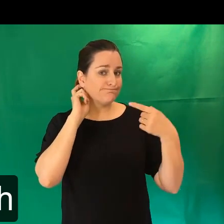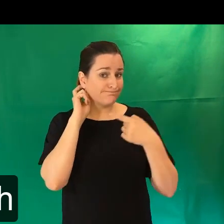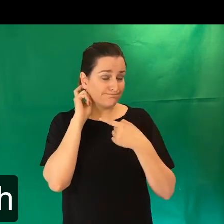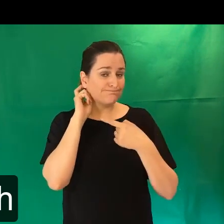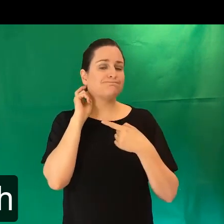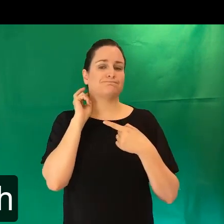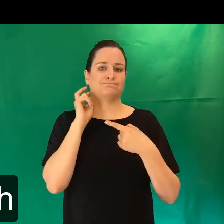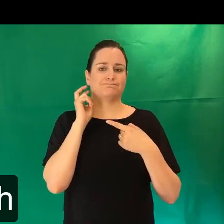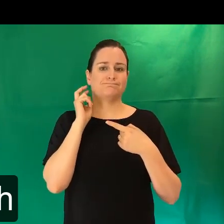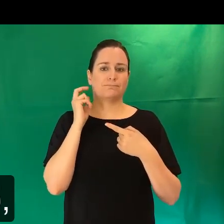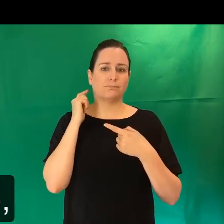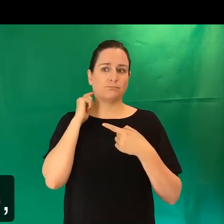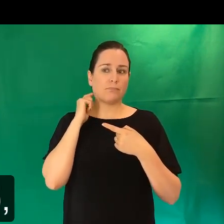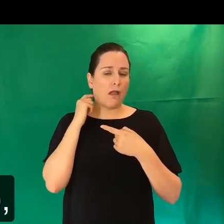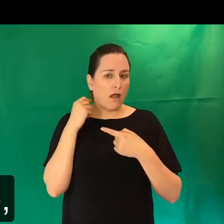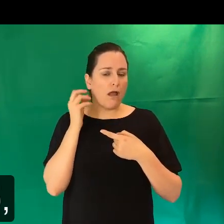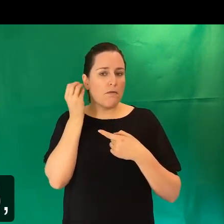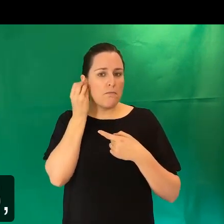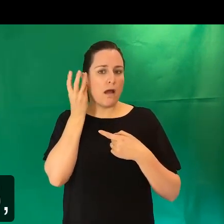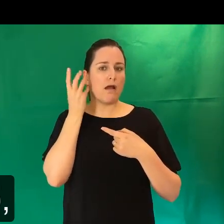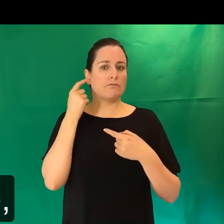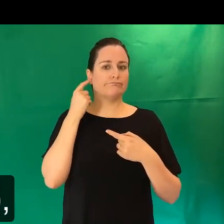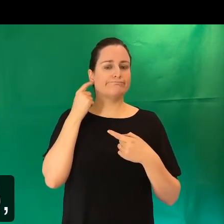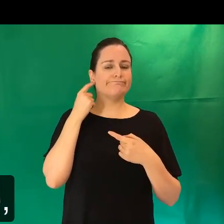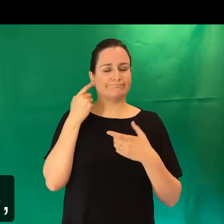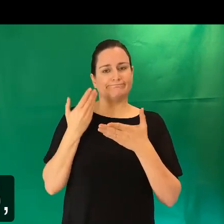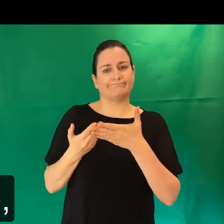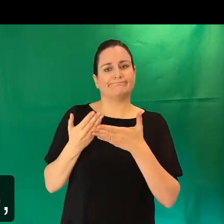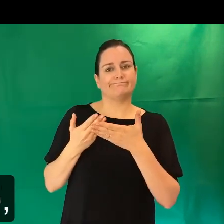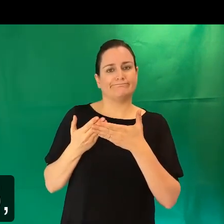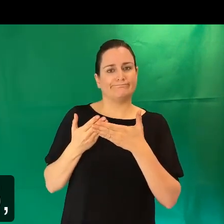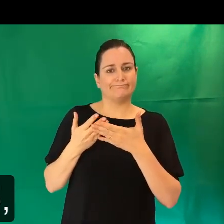being a device which gives access to